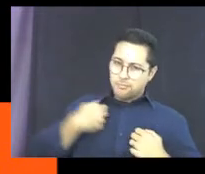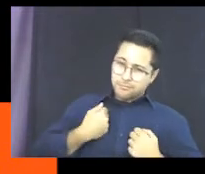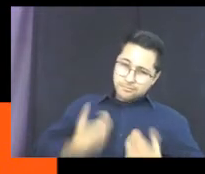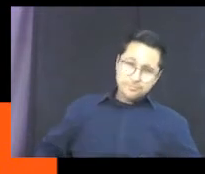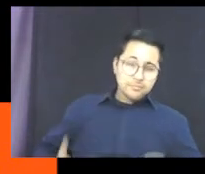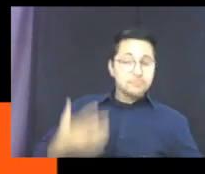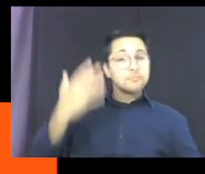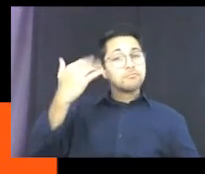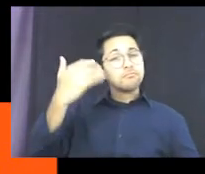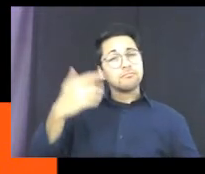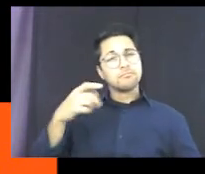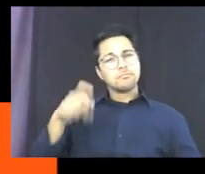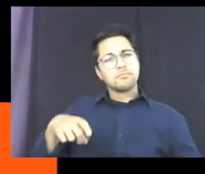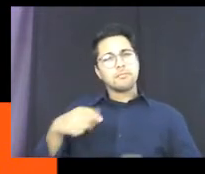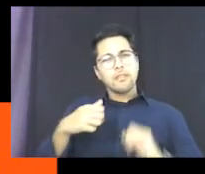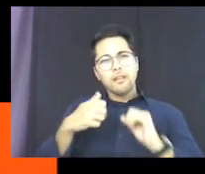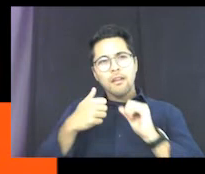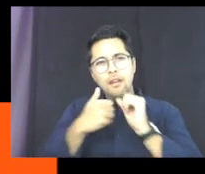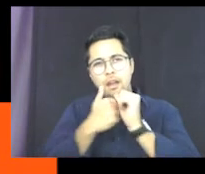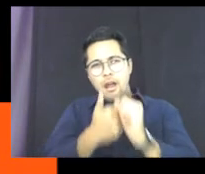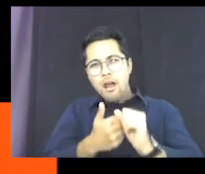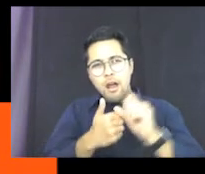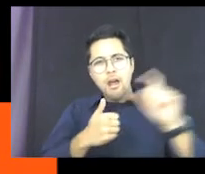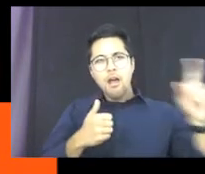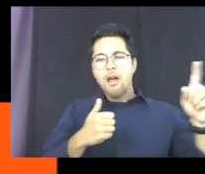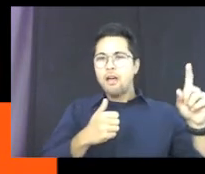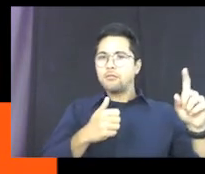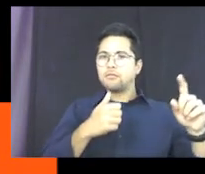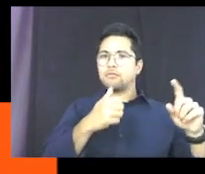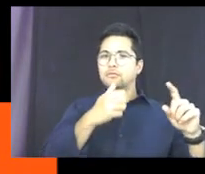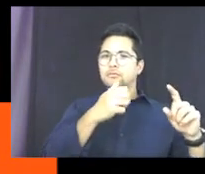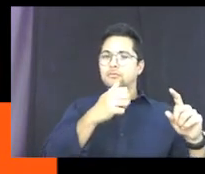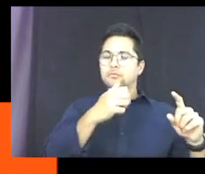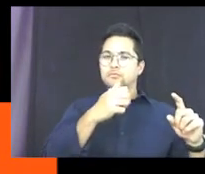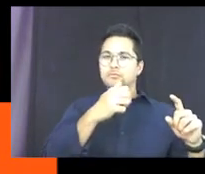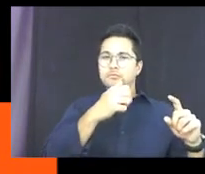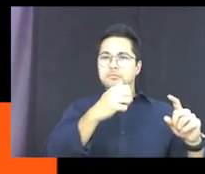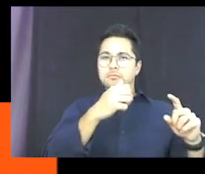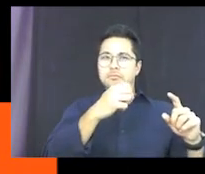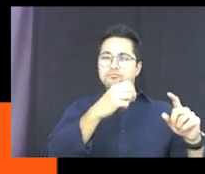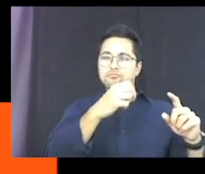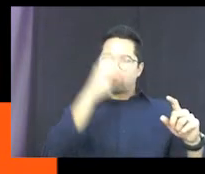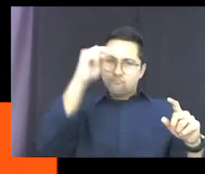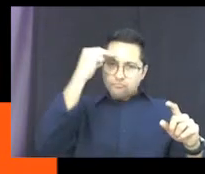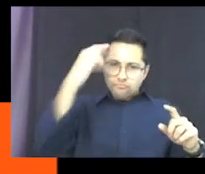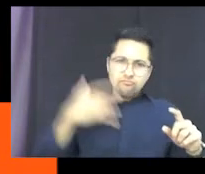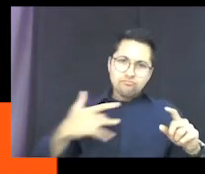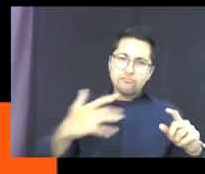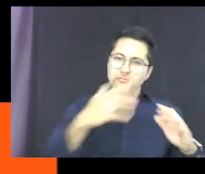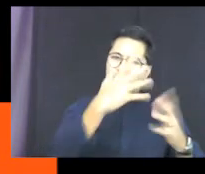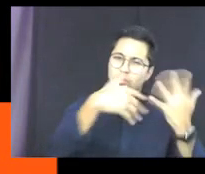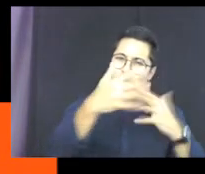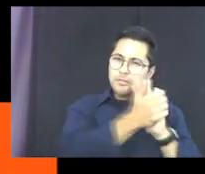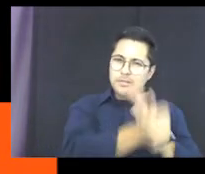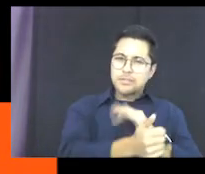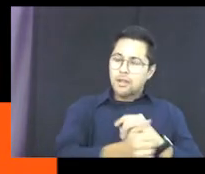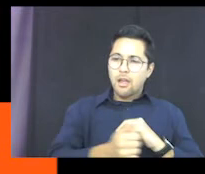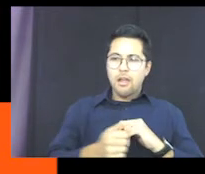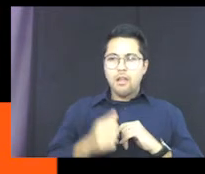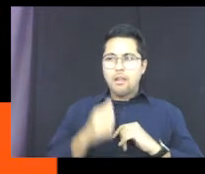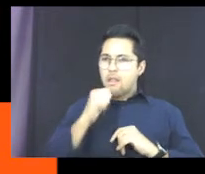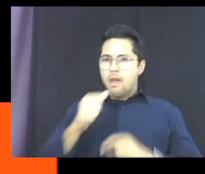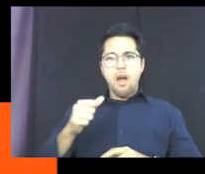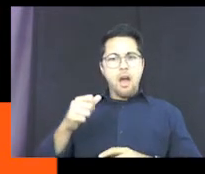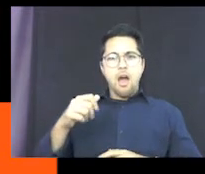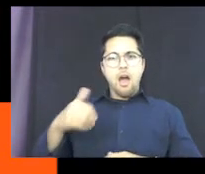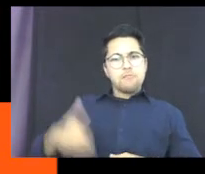constantly having to follow neurotypical social skills that don't come naturally to them. They also may discover